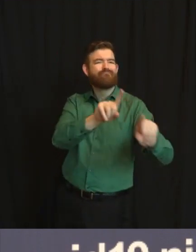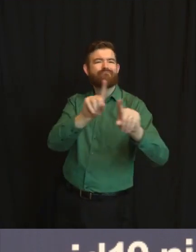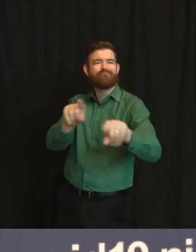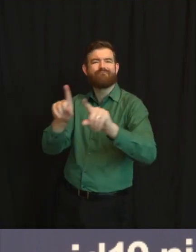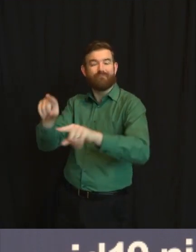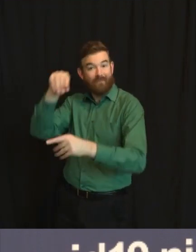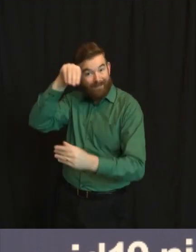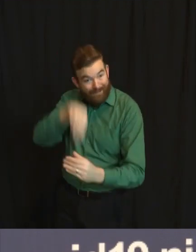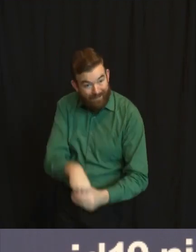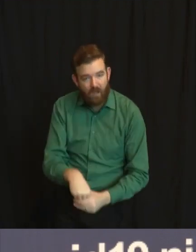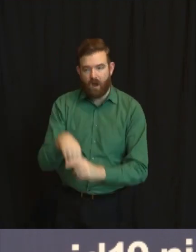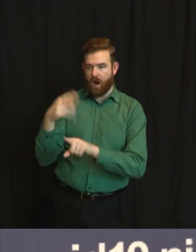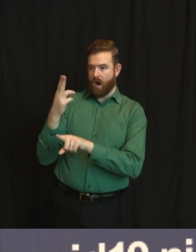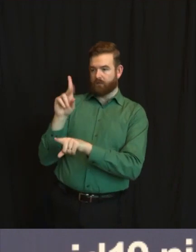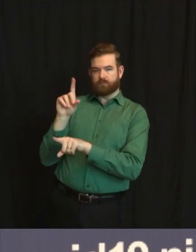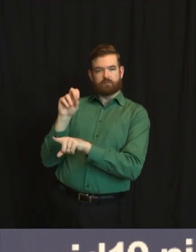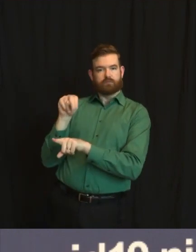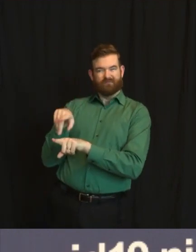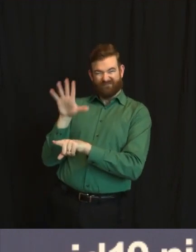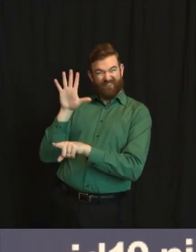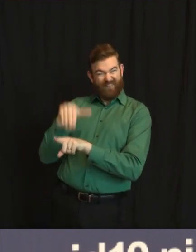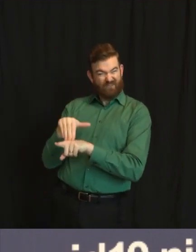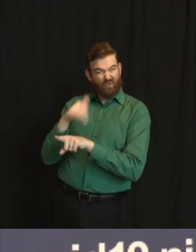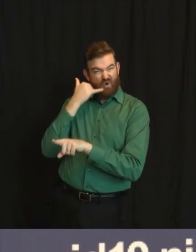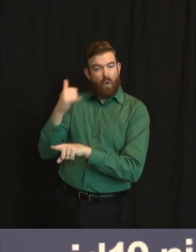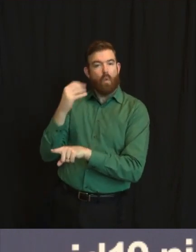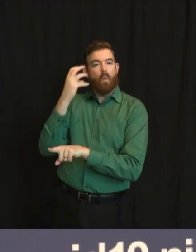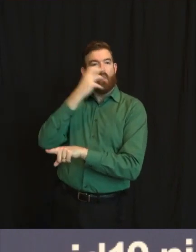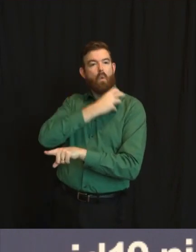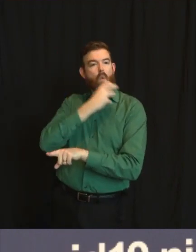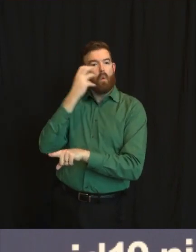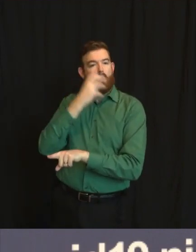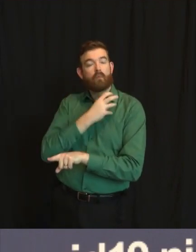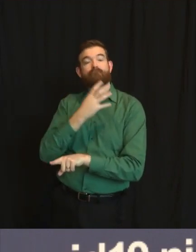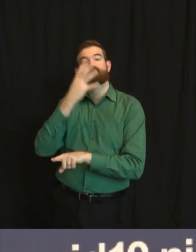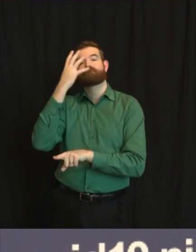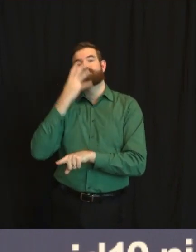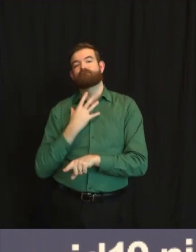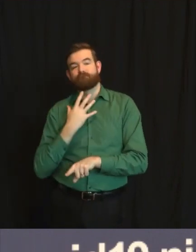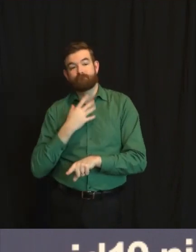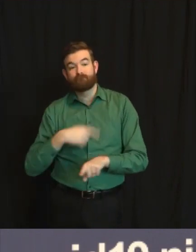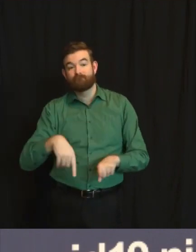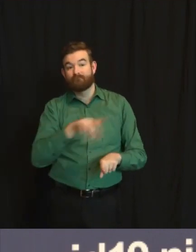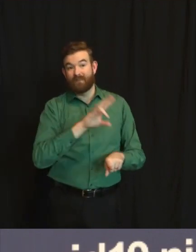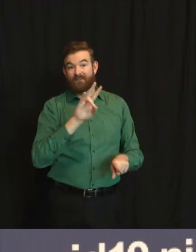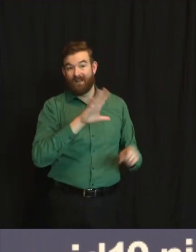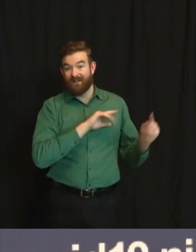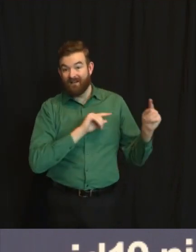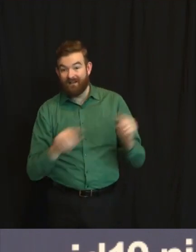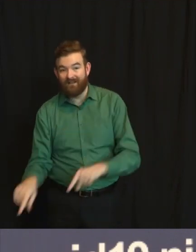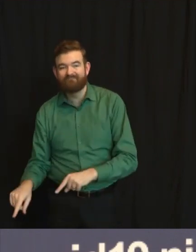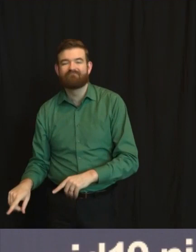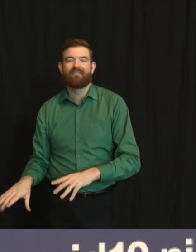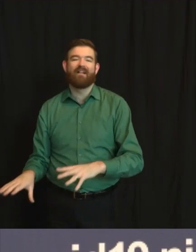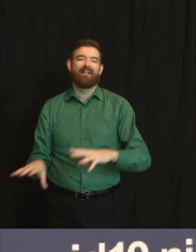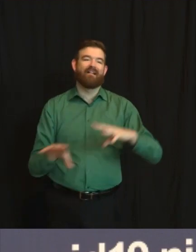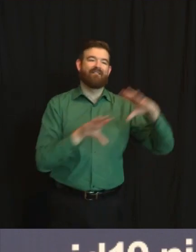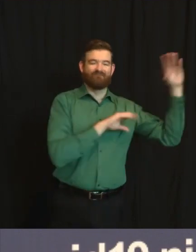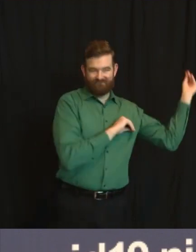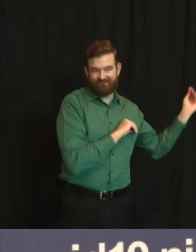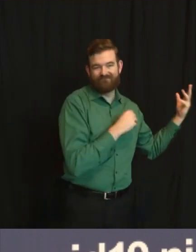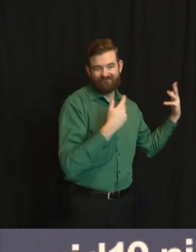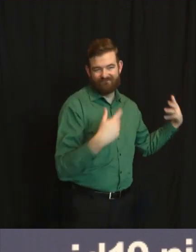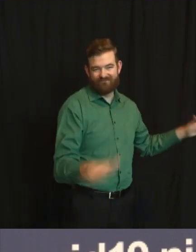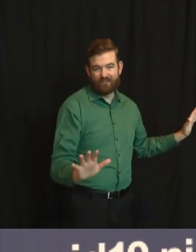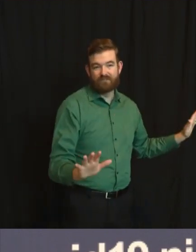alone. Sadly for us, they departed last night, those 75, but happy to report that they were replaced